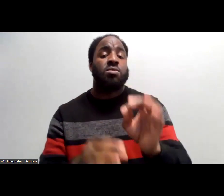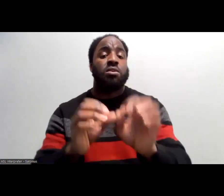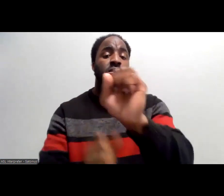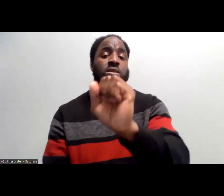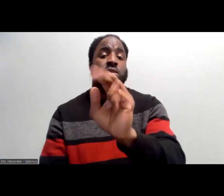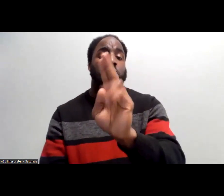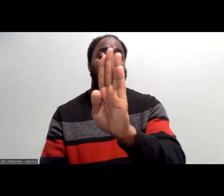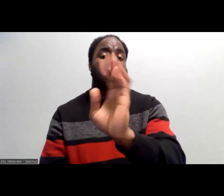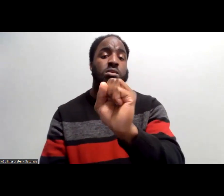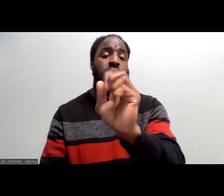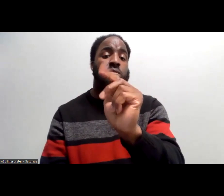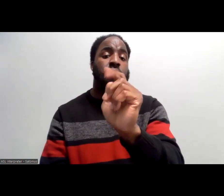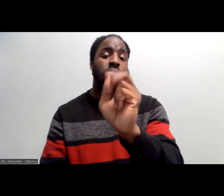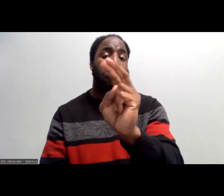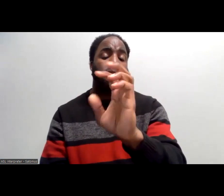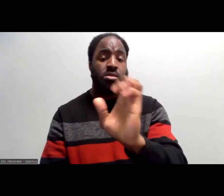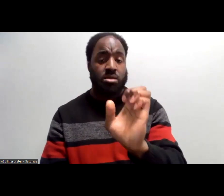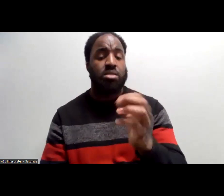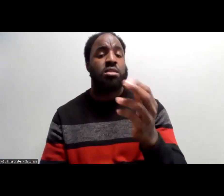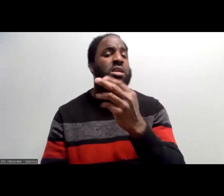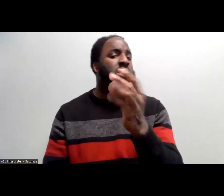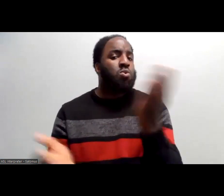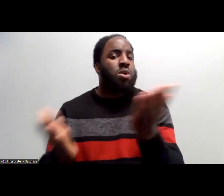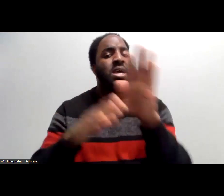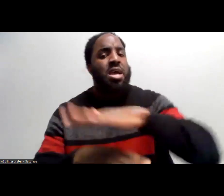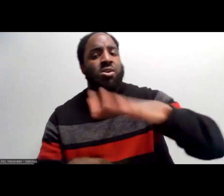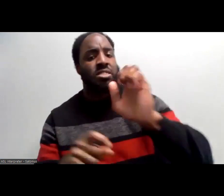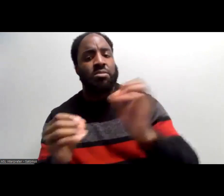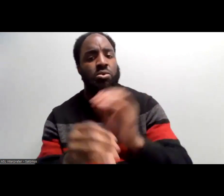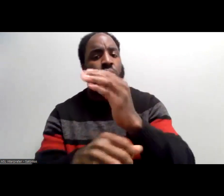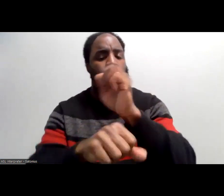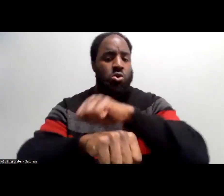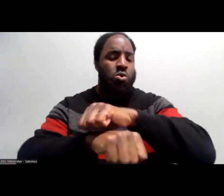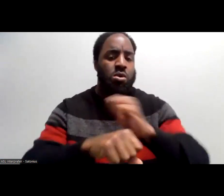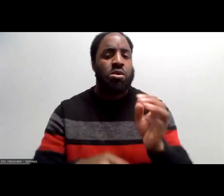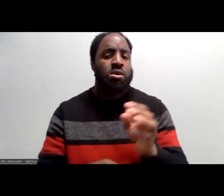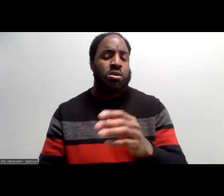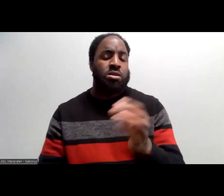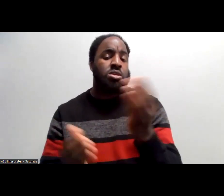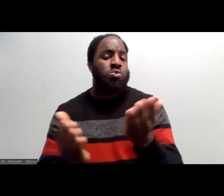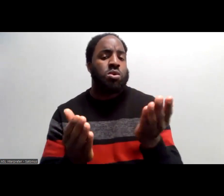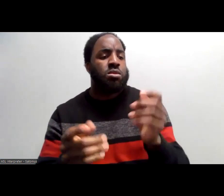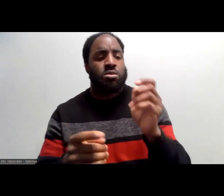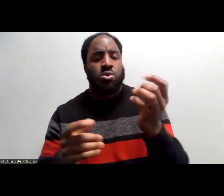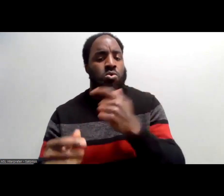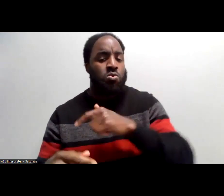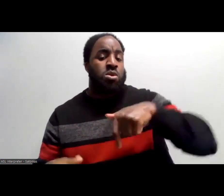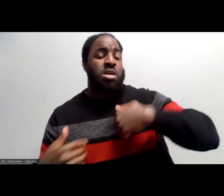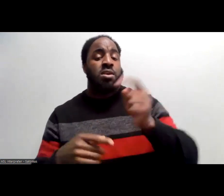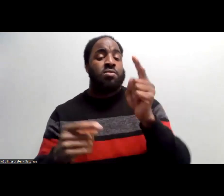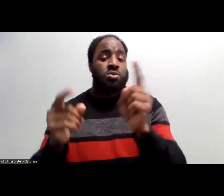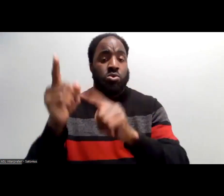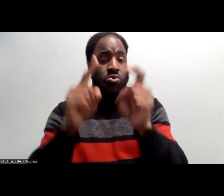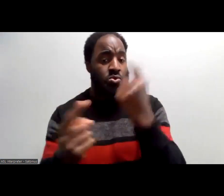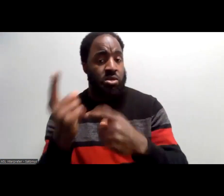like to see even more focus on and specific initiatives that we have questions about. And then throughout, we'll likely have some popcorn of